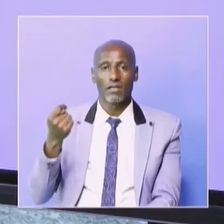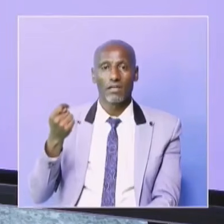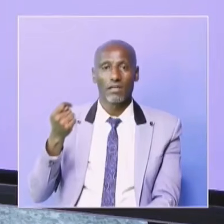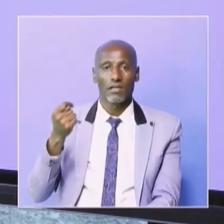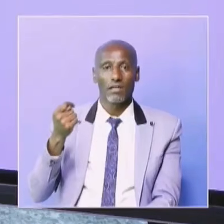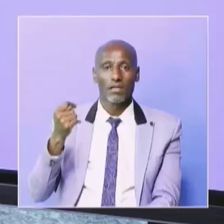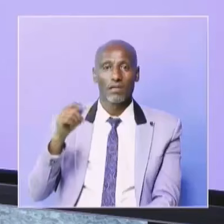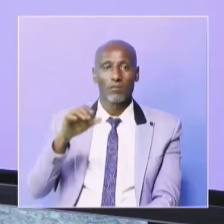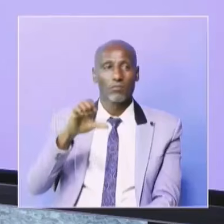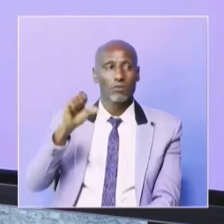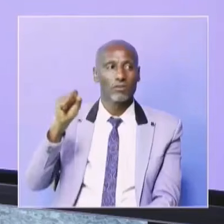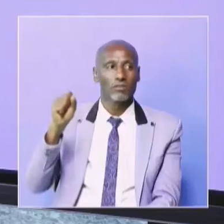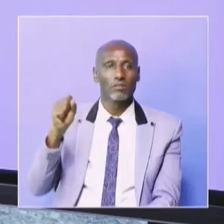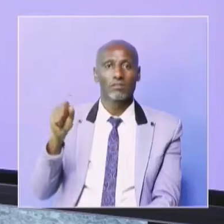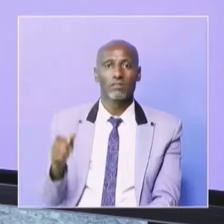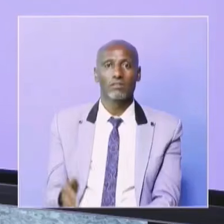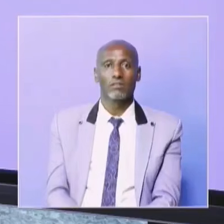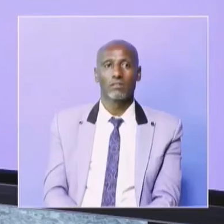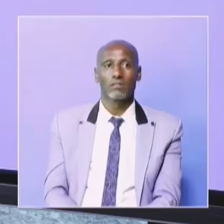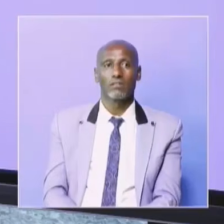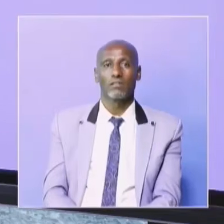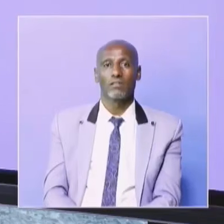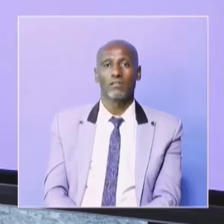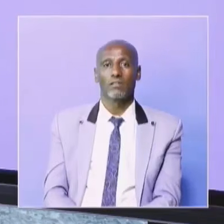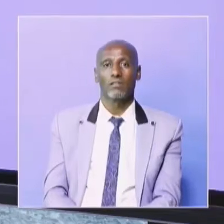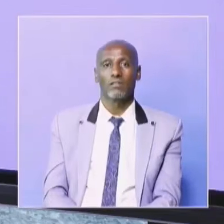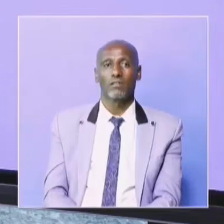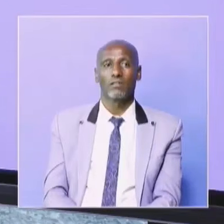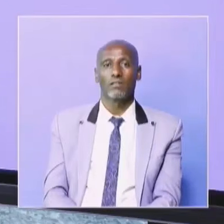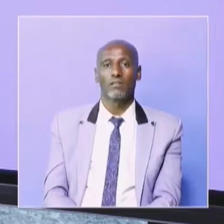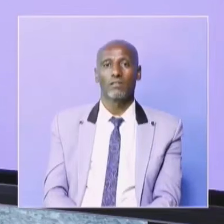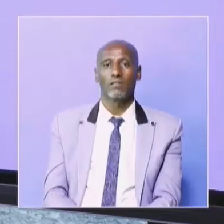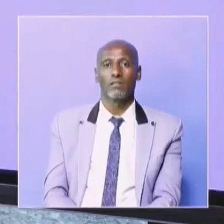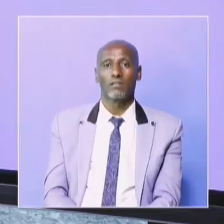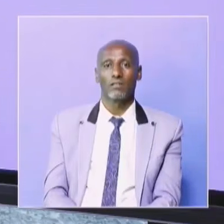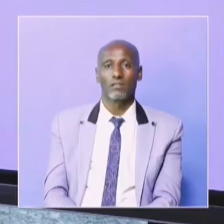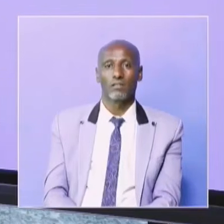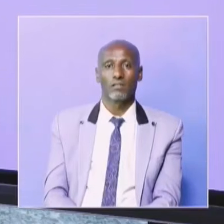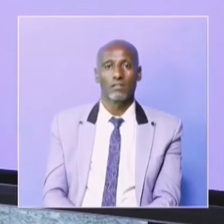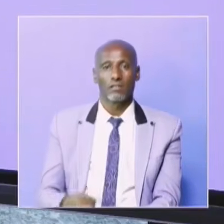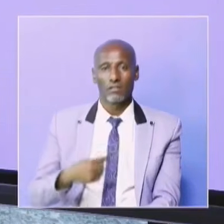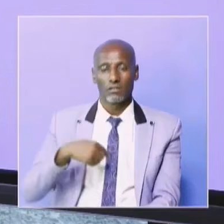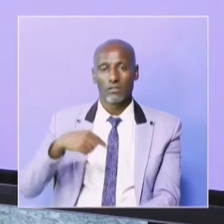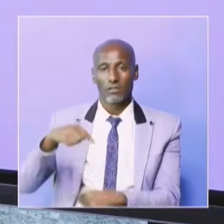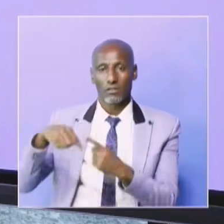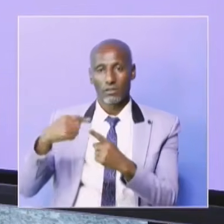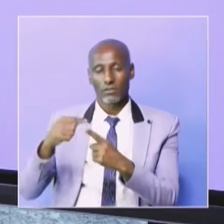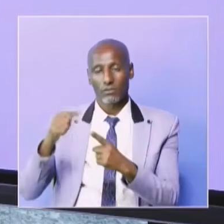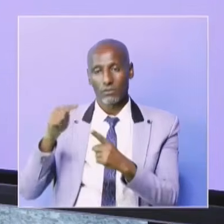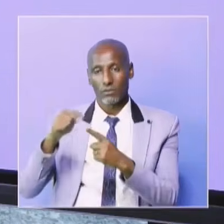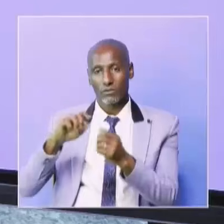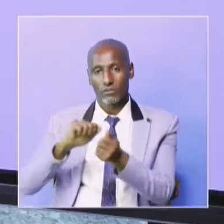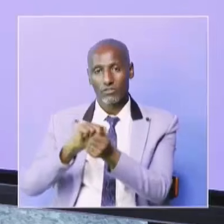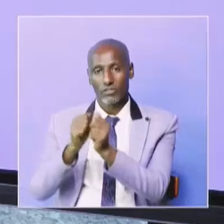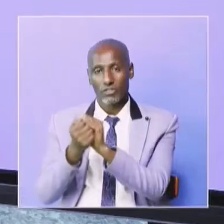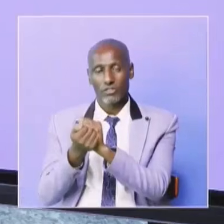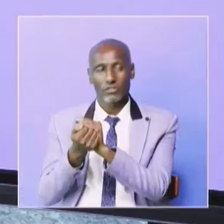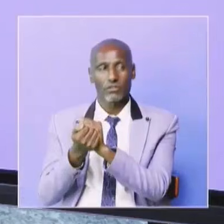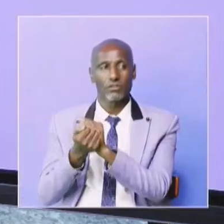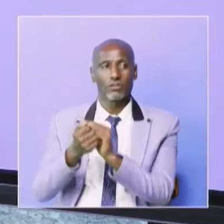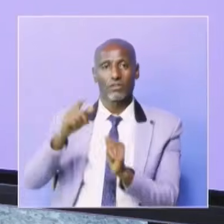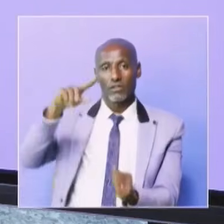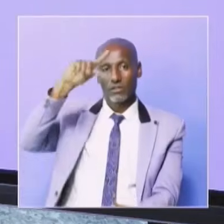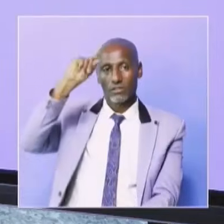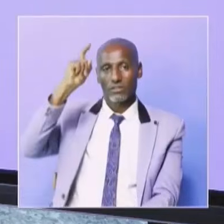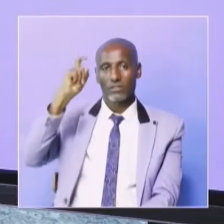call a ride, question mark. Which means you're going to change this into interrogative, this one negative